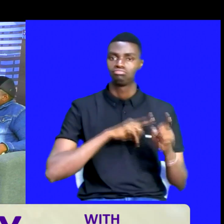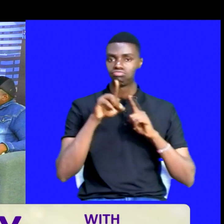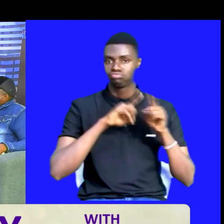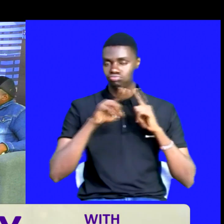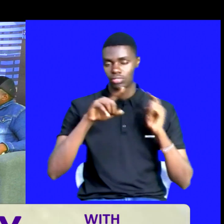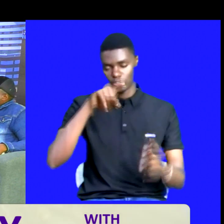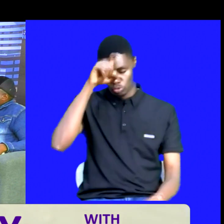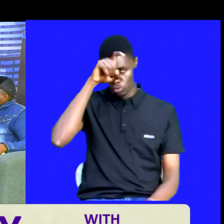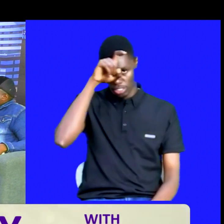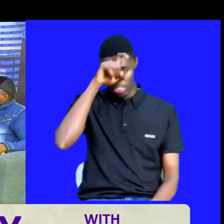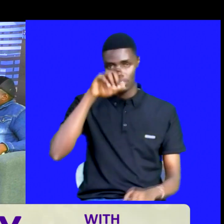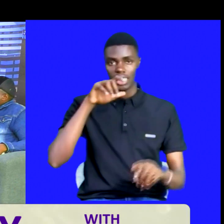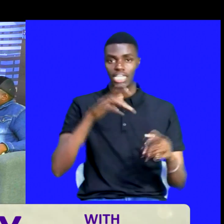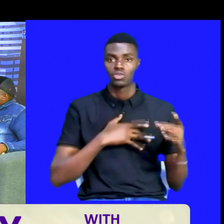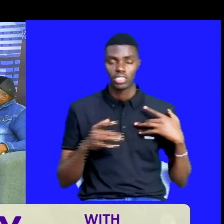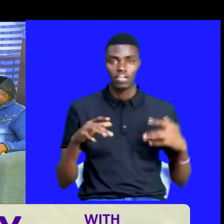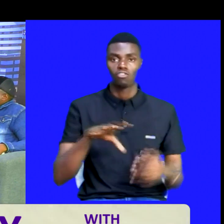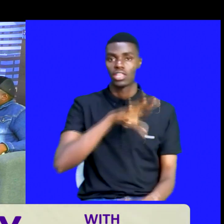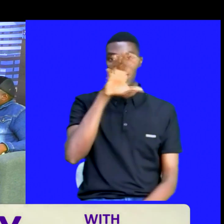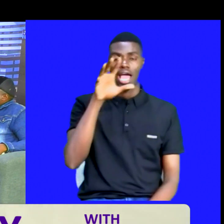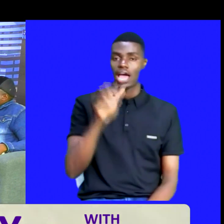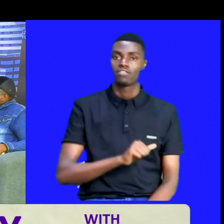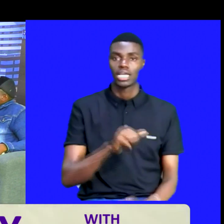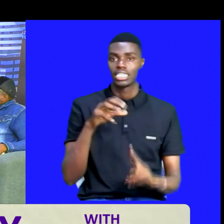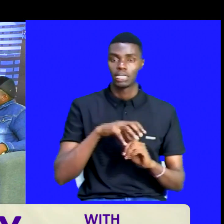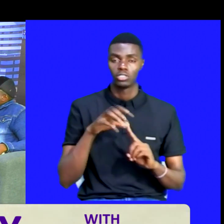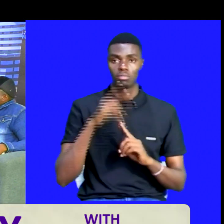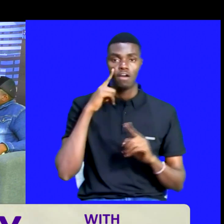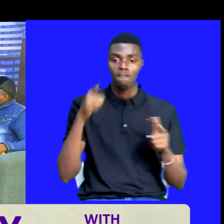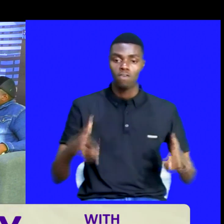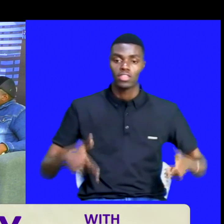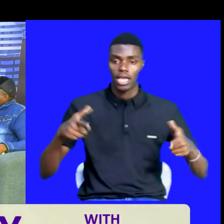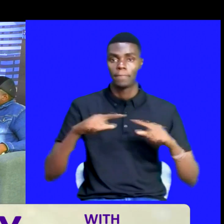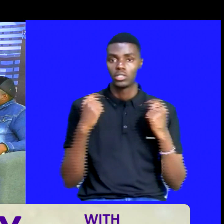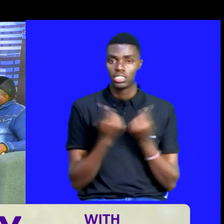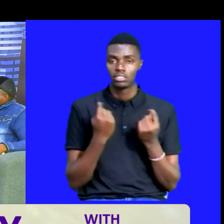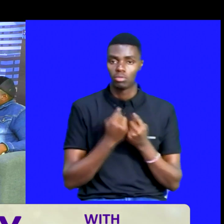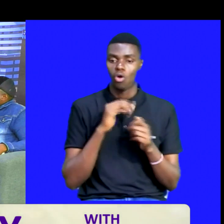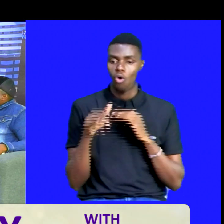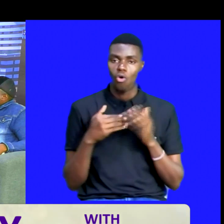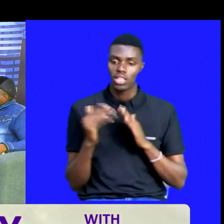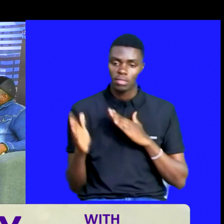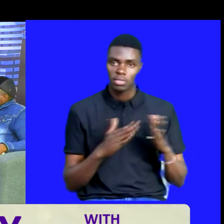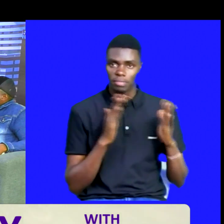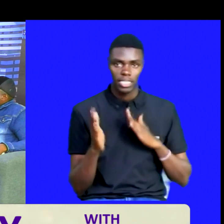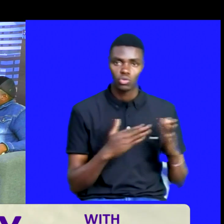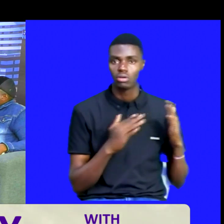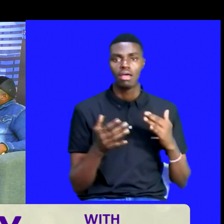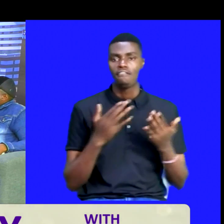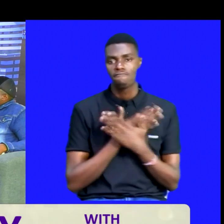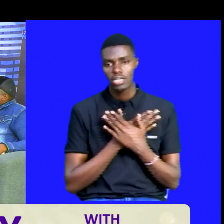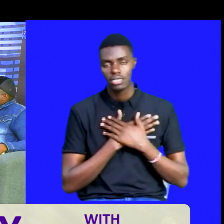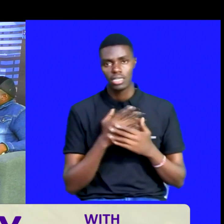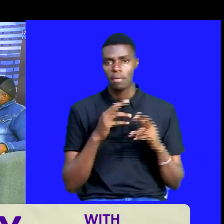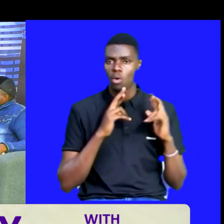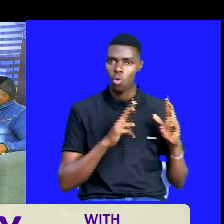is concerned for the African Cup of Nations for the Amputee football, all the preparations, the friendlies that you need, I'm pretty sure things will